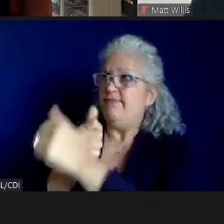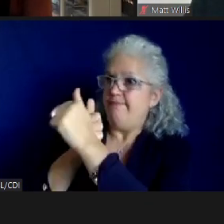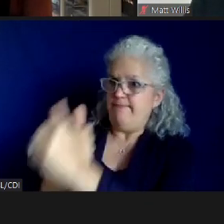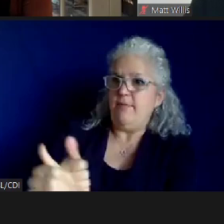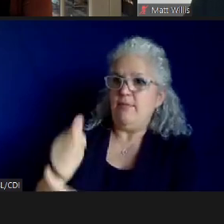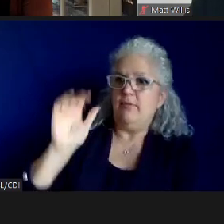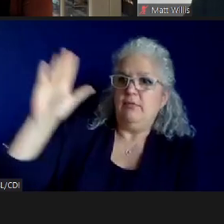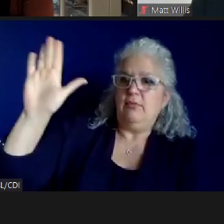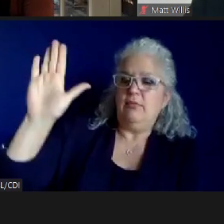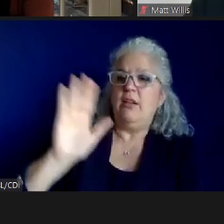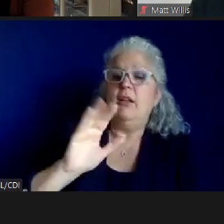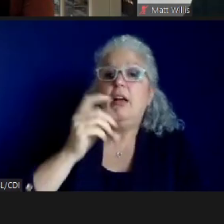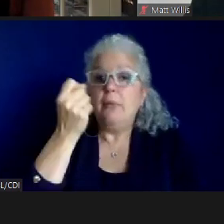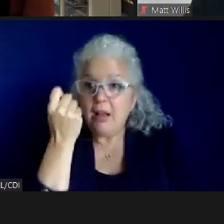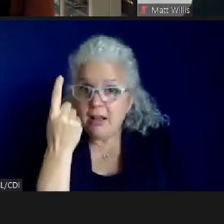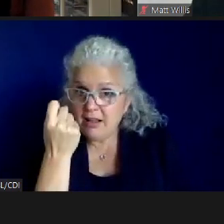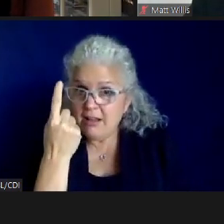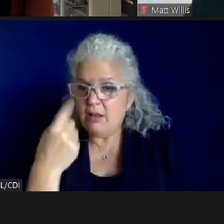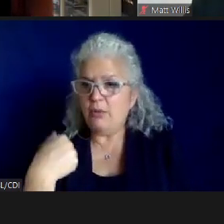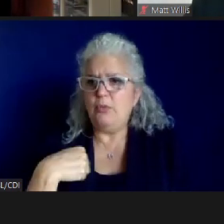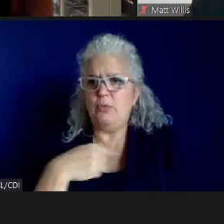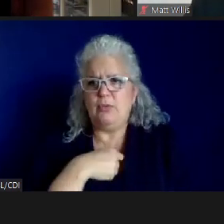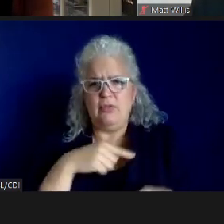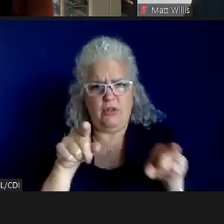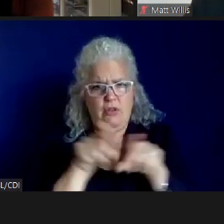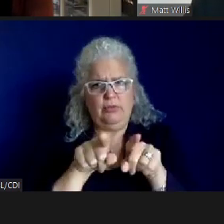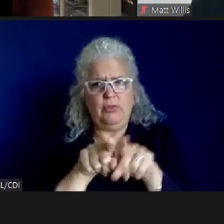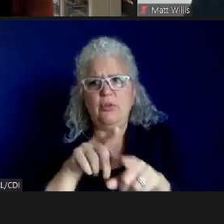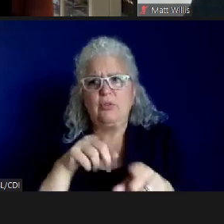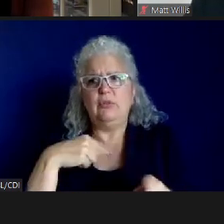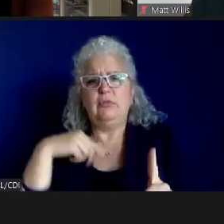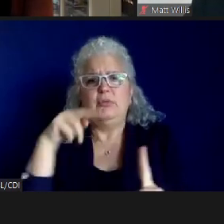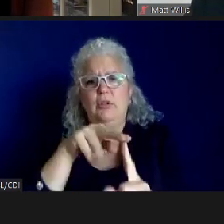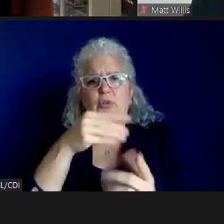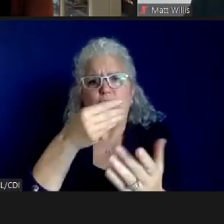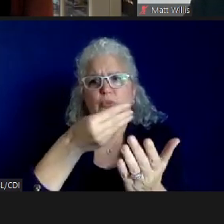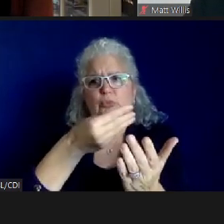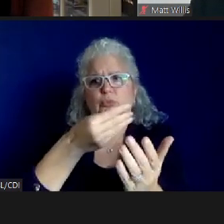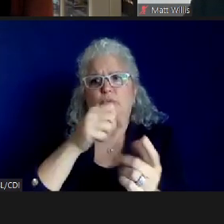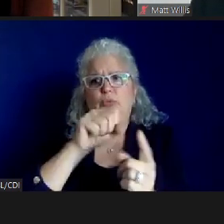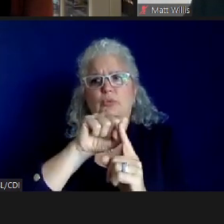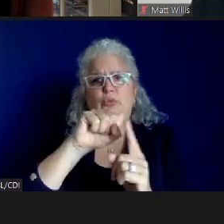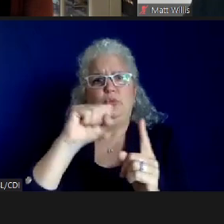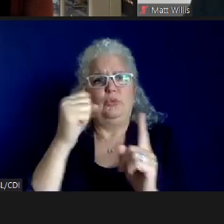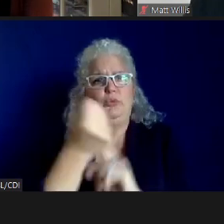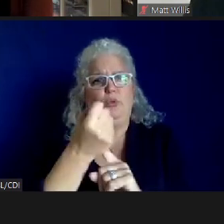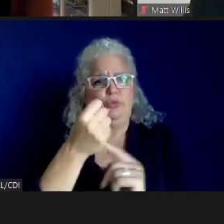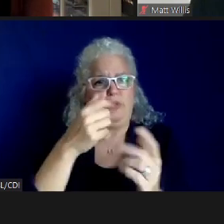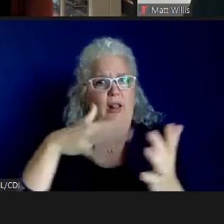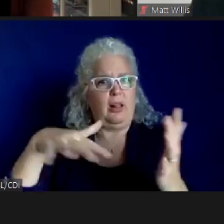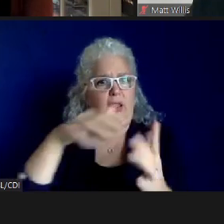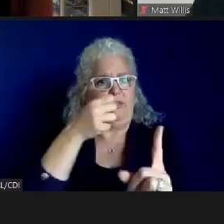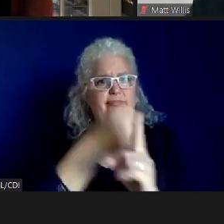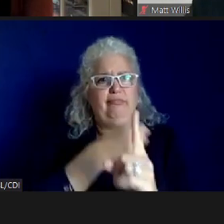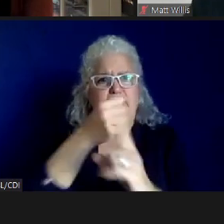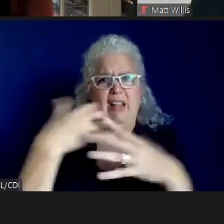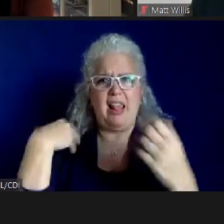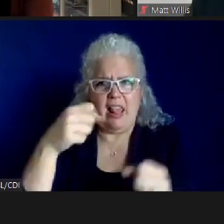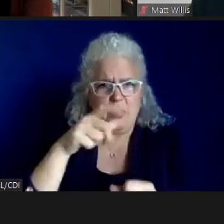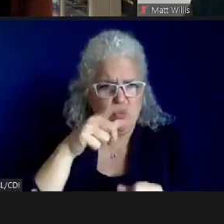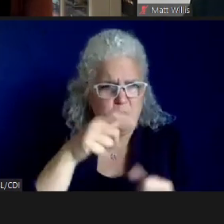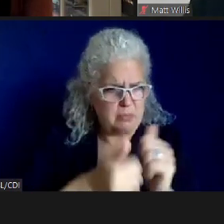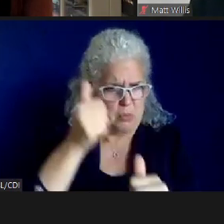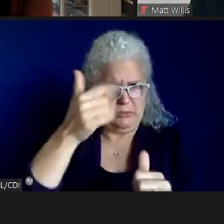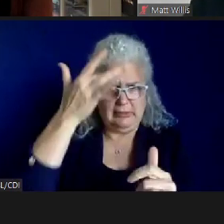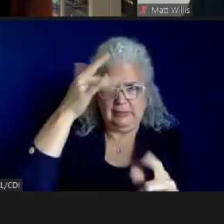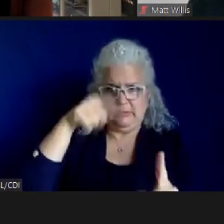looking at the social determinants of health that we were just describing. And then the third is looking at the epidemiological landscape, looking at see where is the prevalence taking